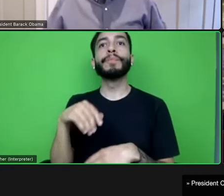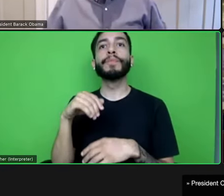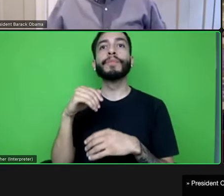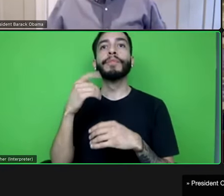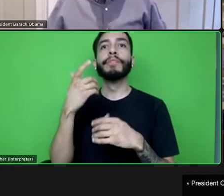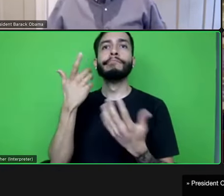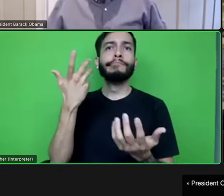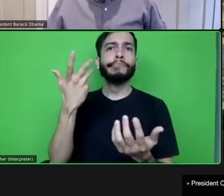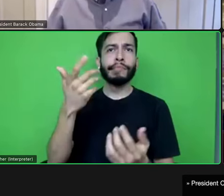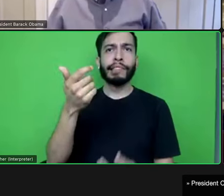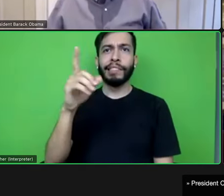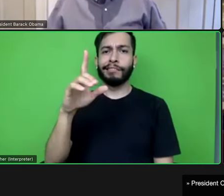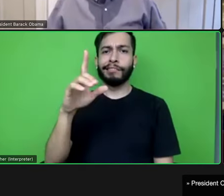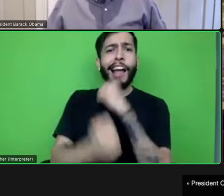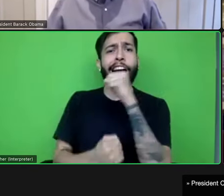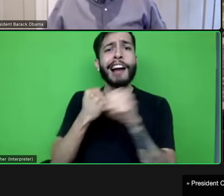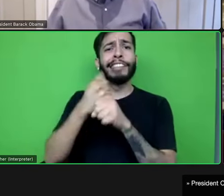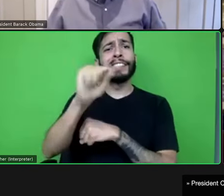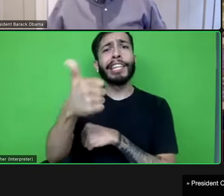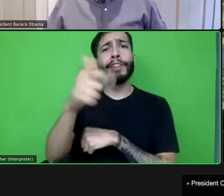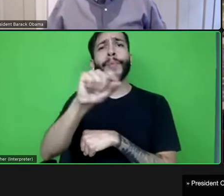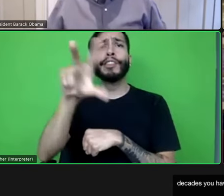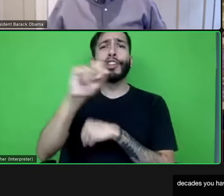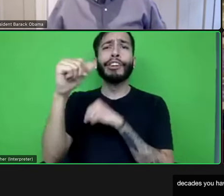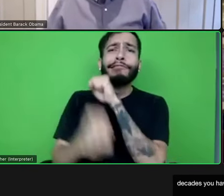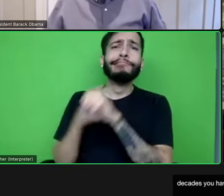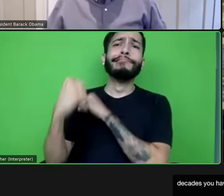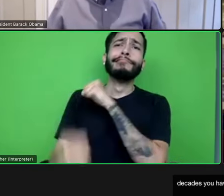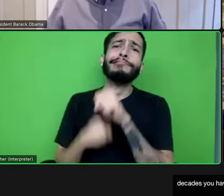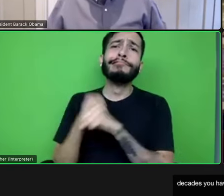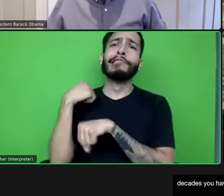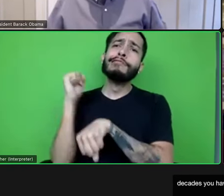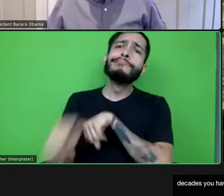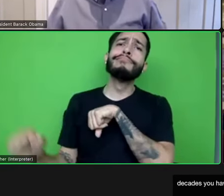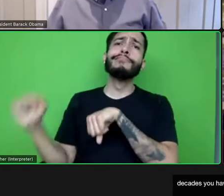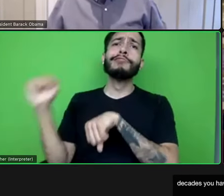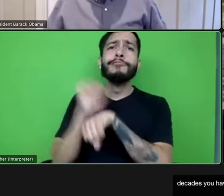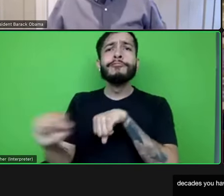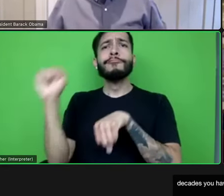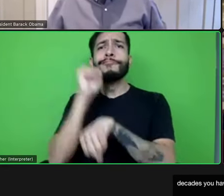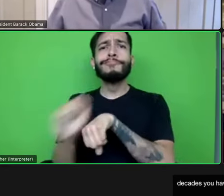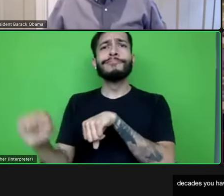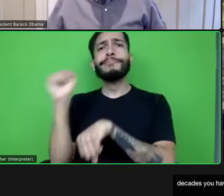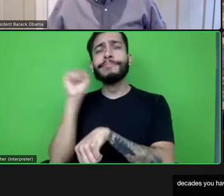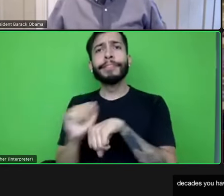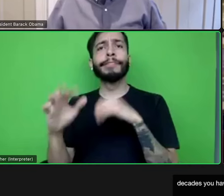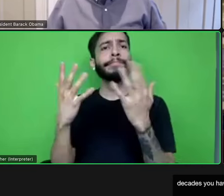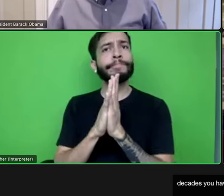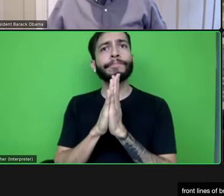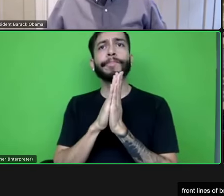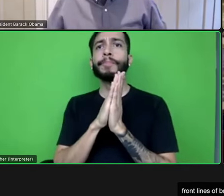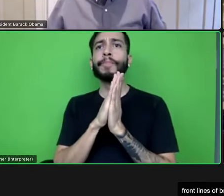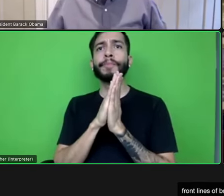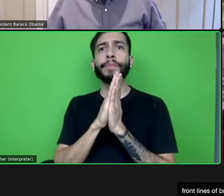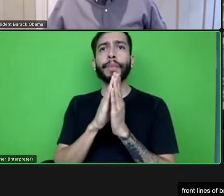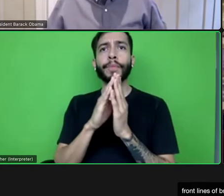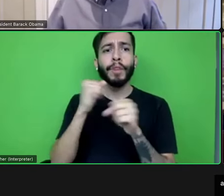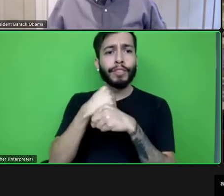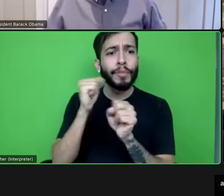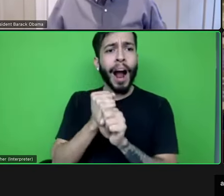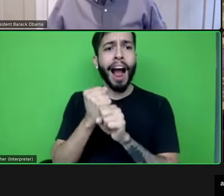you've been on the front lines of bringing about a more just and